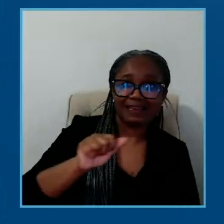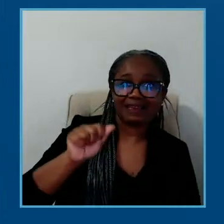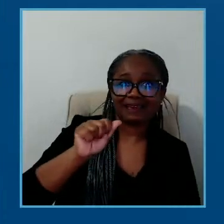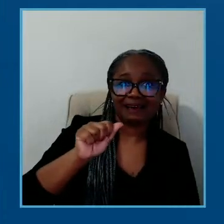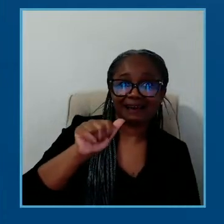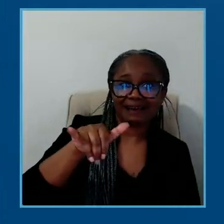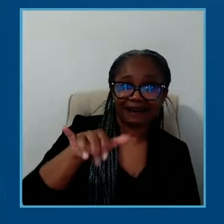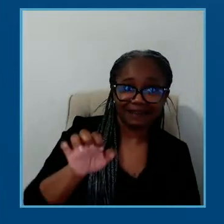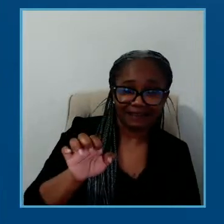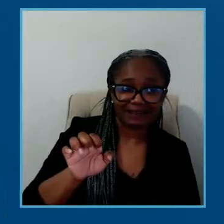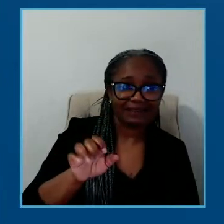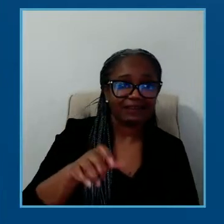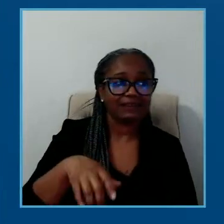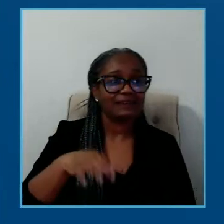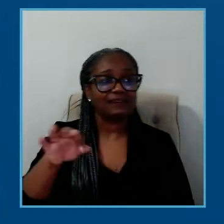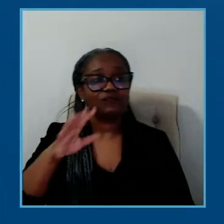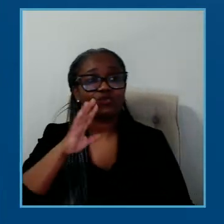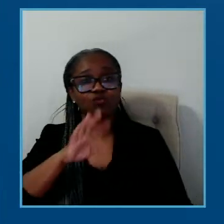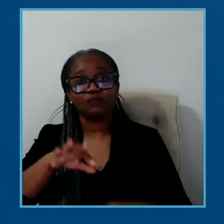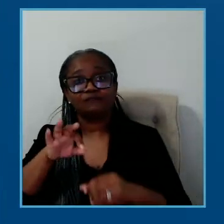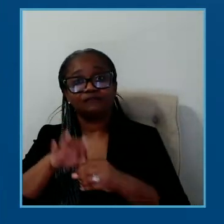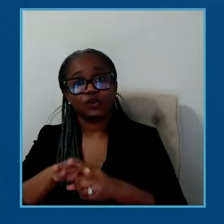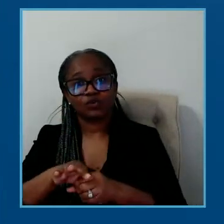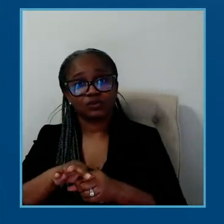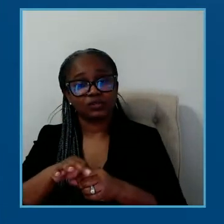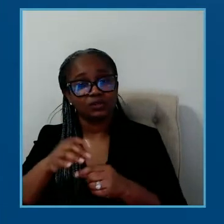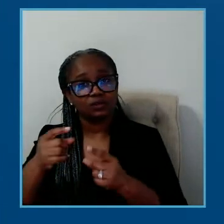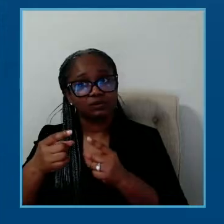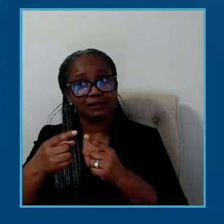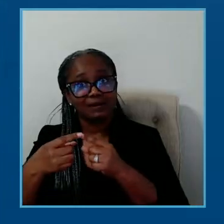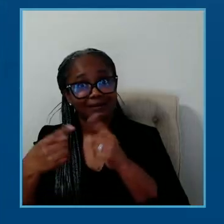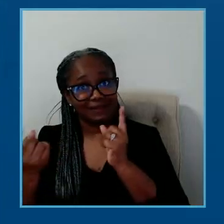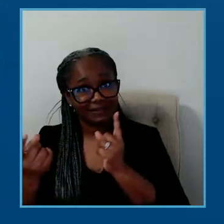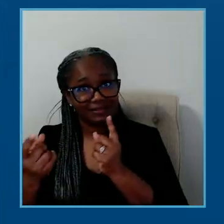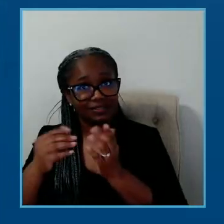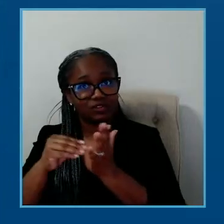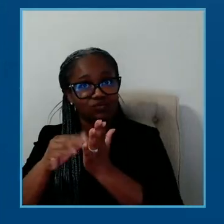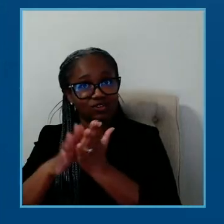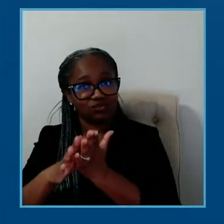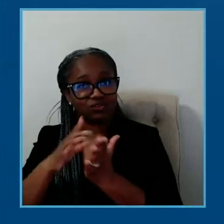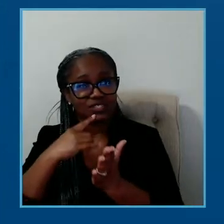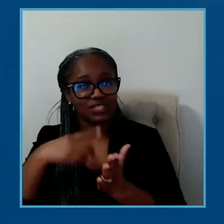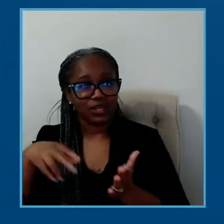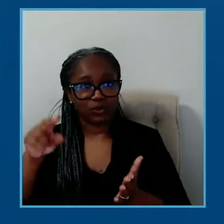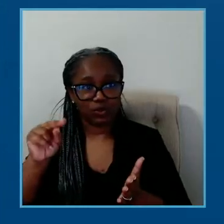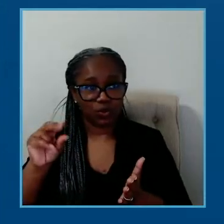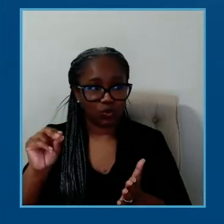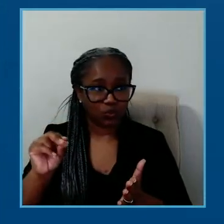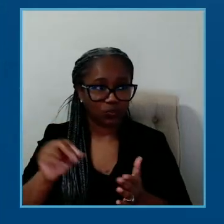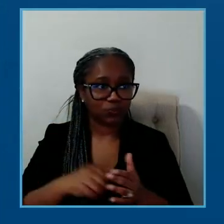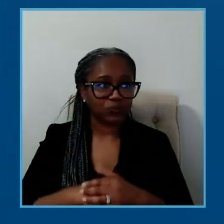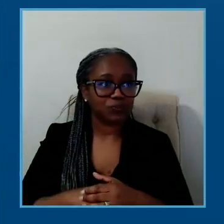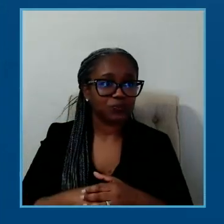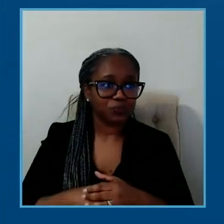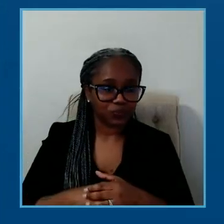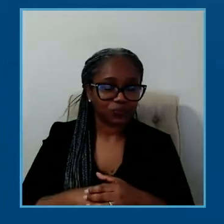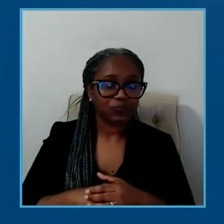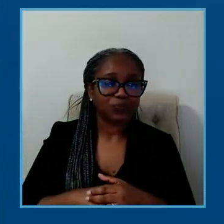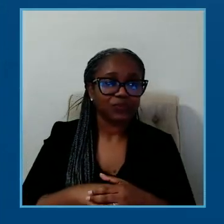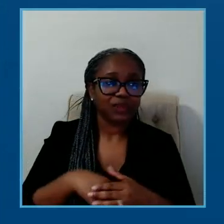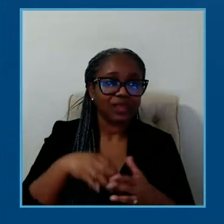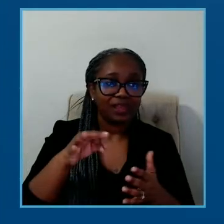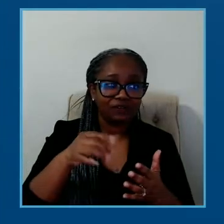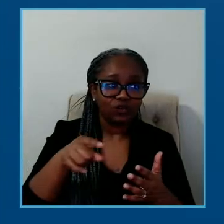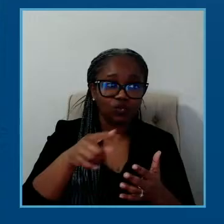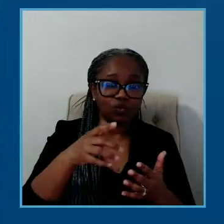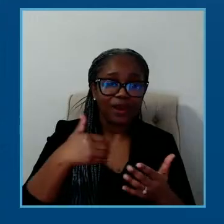vote by saying no. If you're holding any proxies, when the person is called, your mic will be unmuted and you can verbally cast